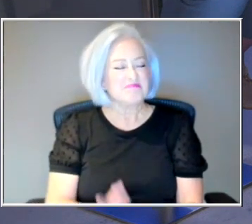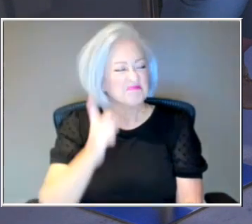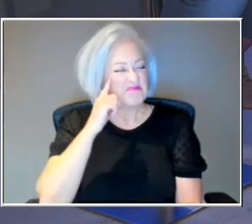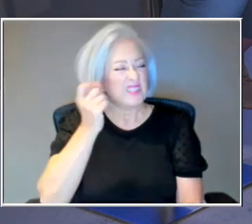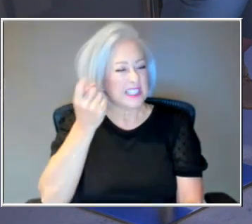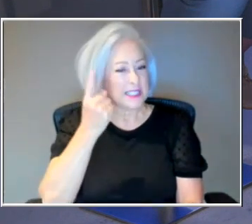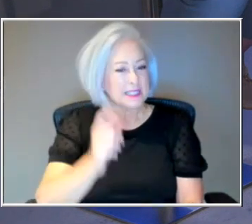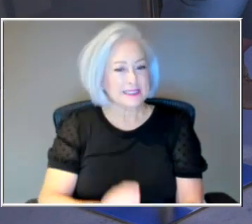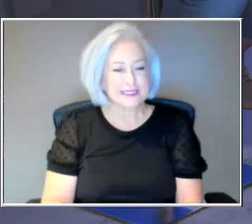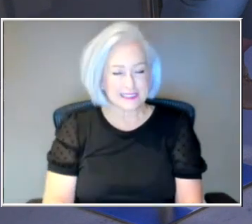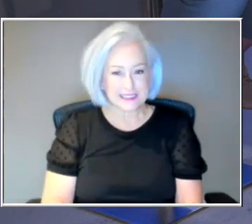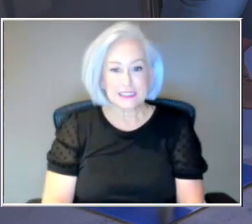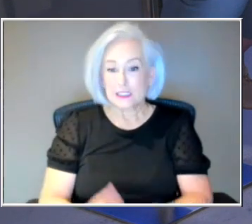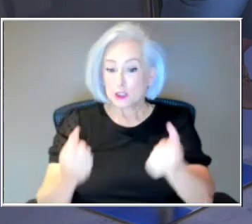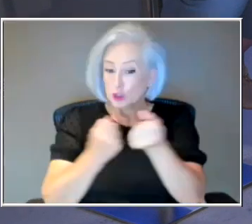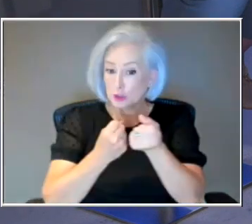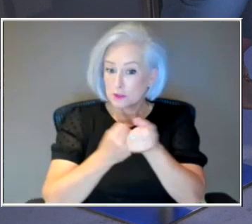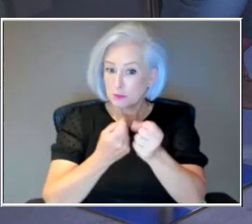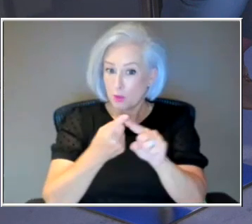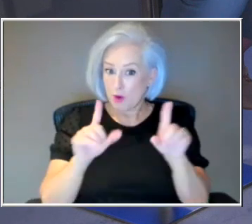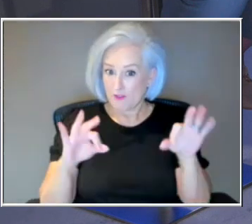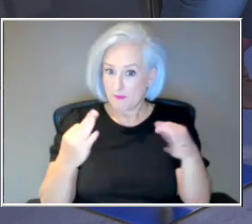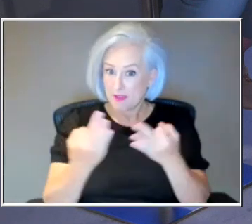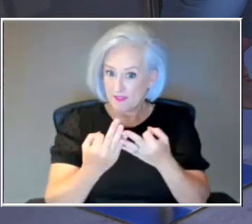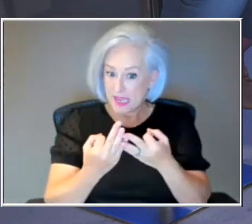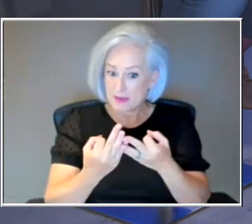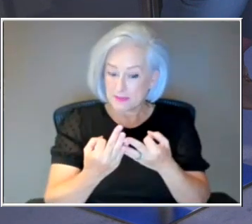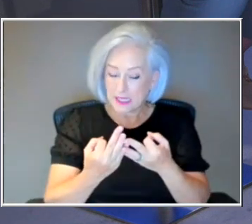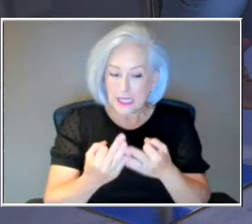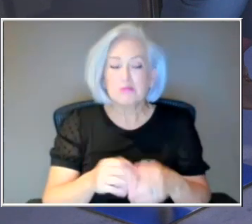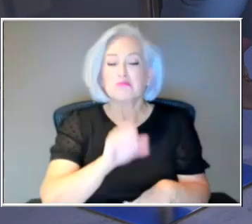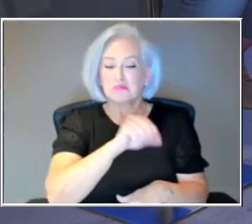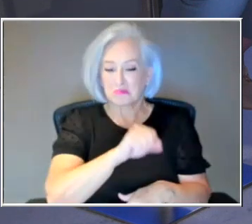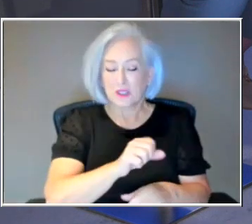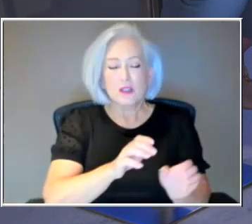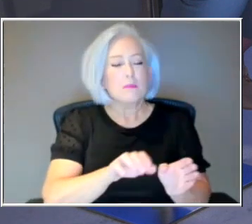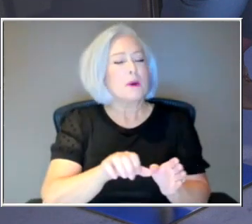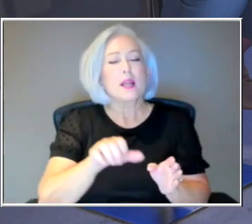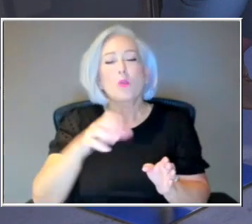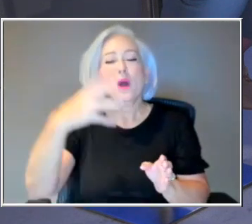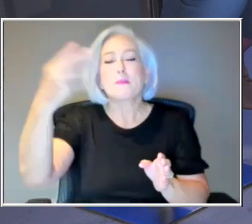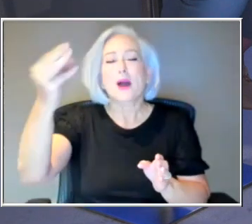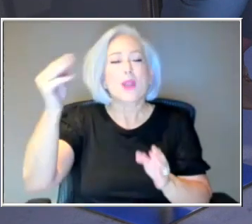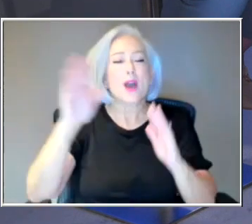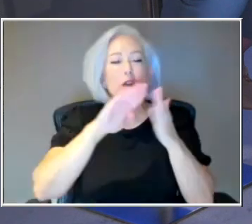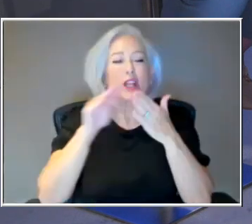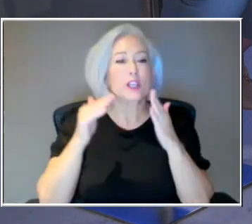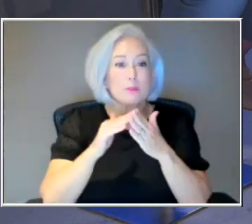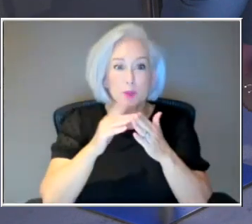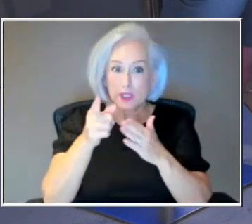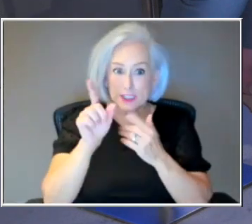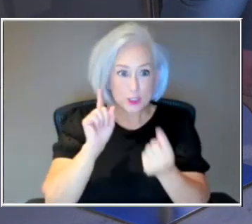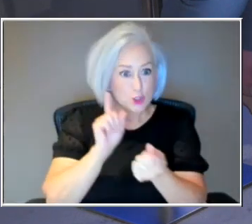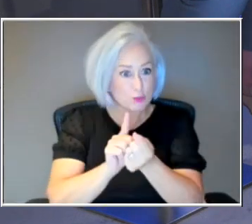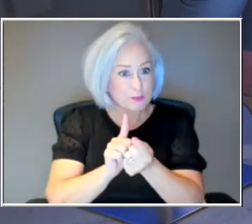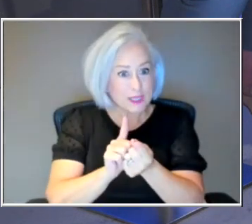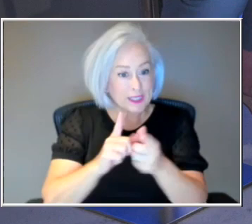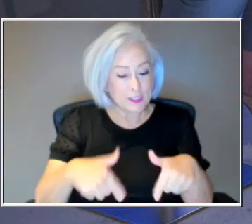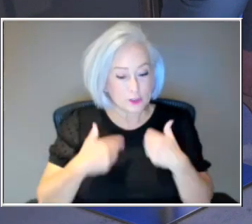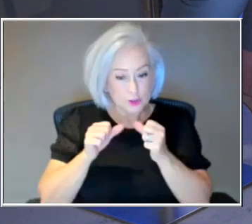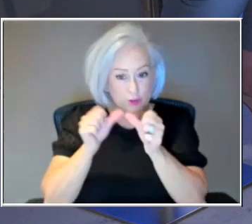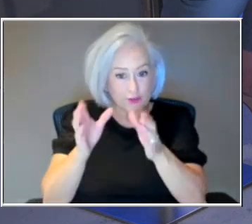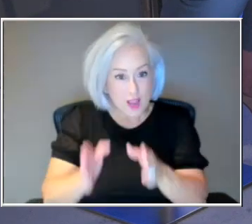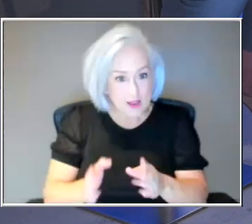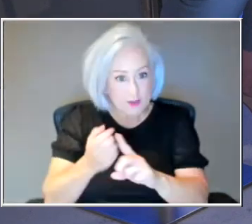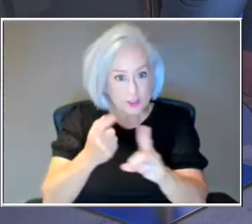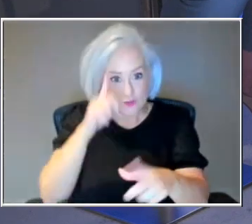support in the family is one thing, but what about out in the community? Other stroke survivors that you've met in support groups or just talked to in passing, how important